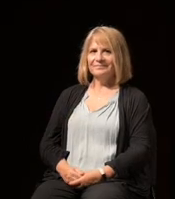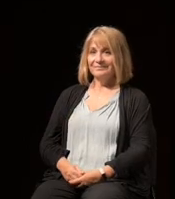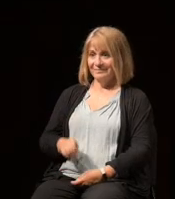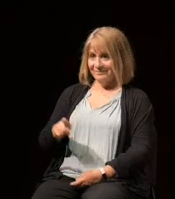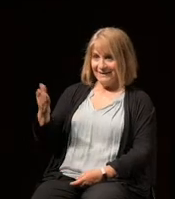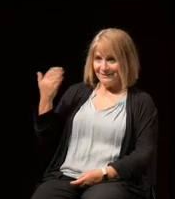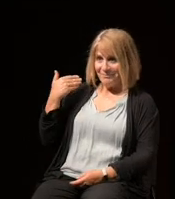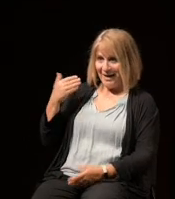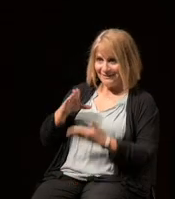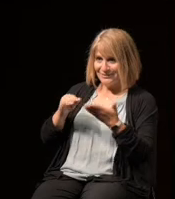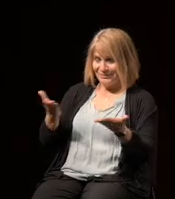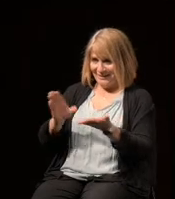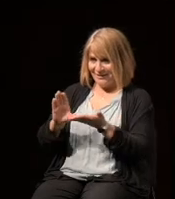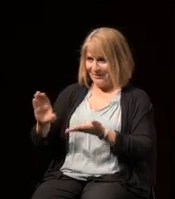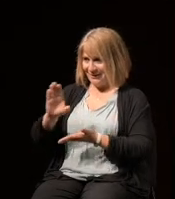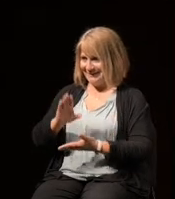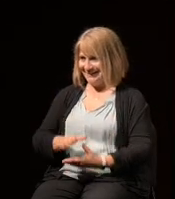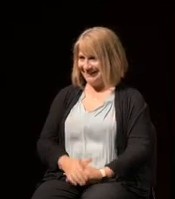students.